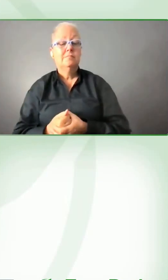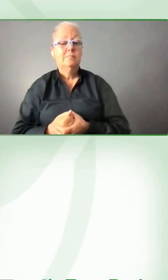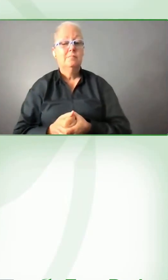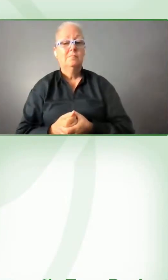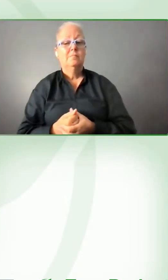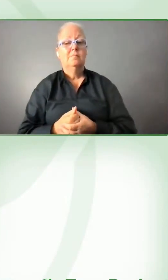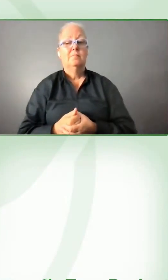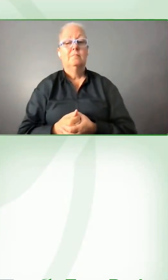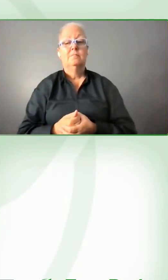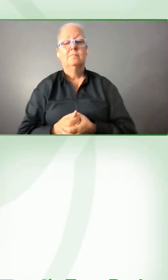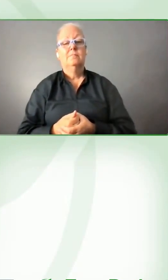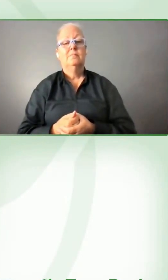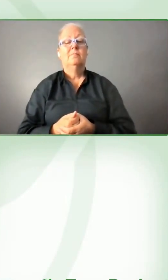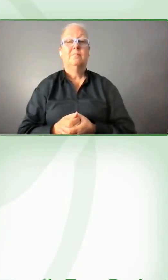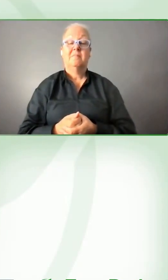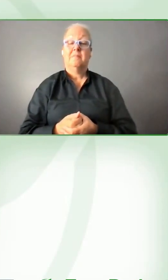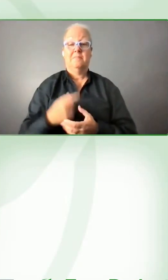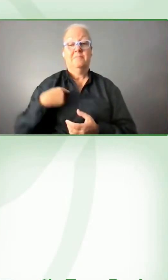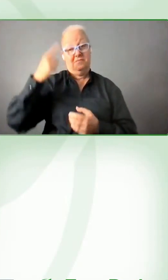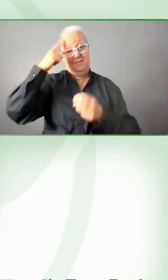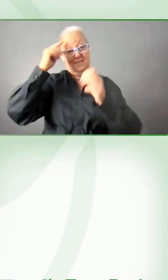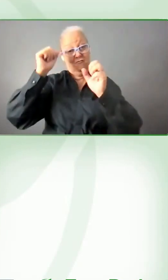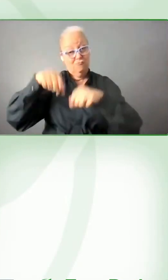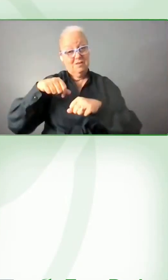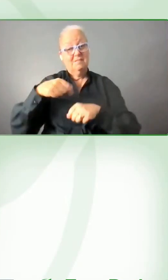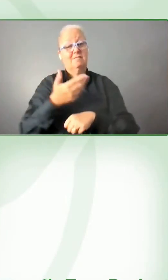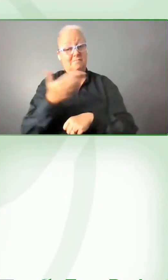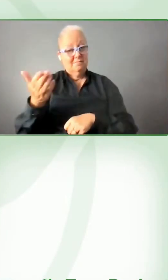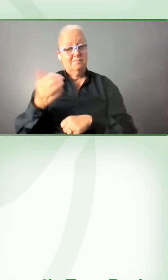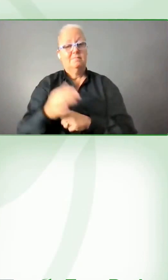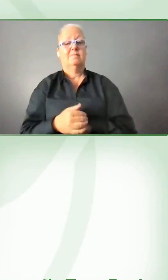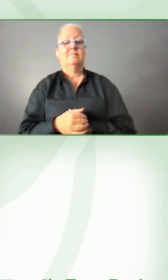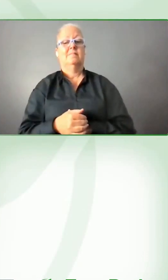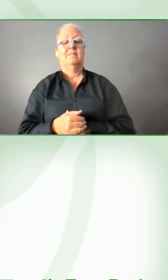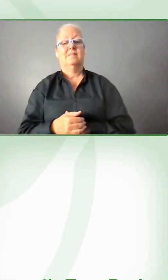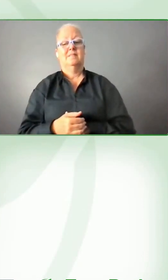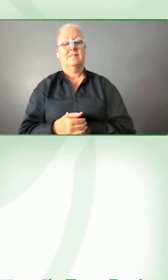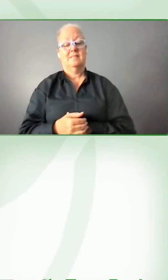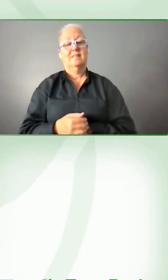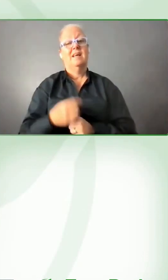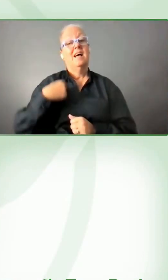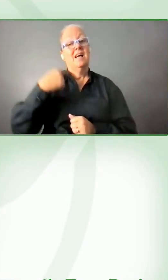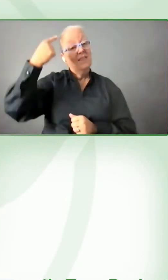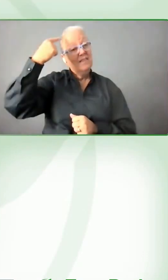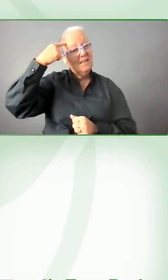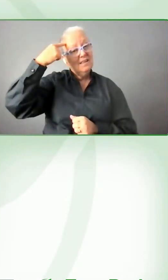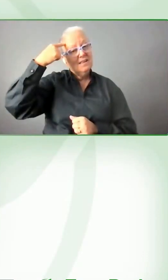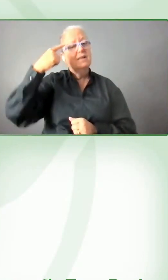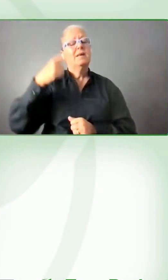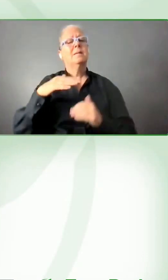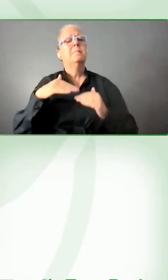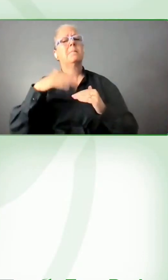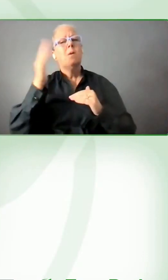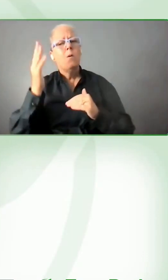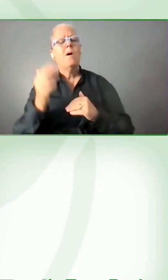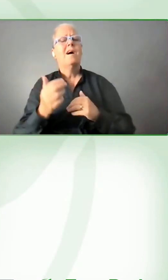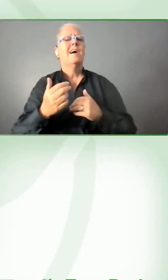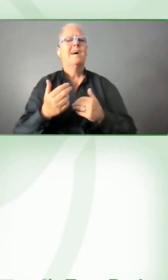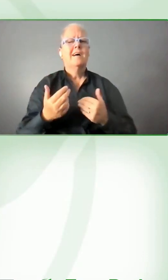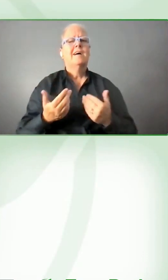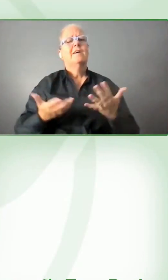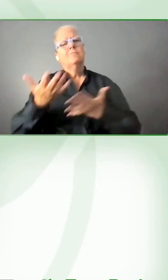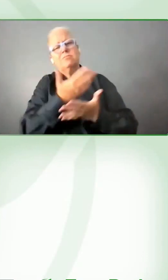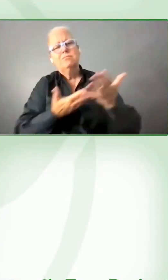I agree with a lot of what I've heard, in the sense that I think it's great to start having more conversations about sex, so